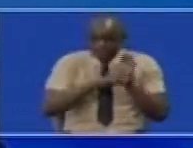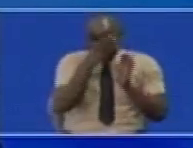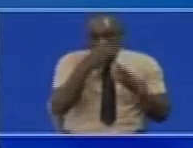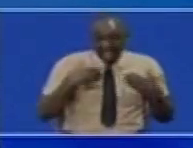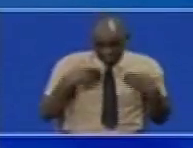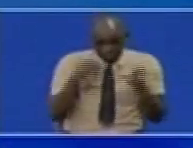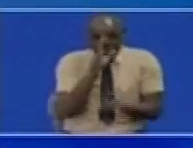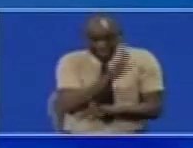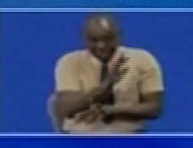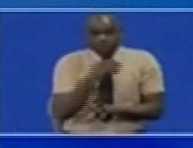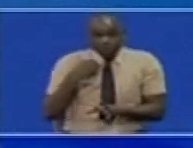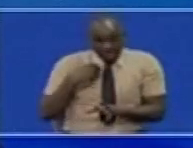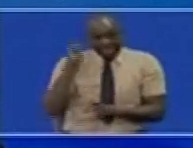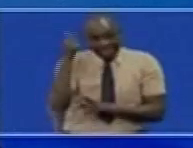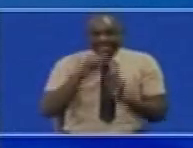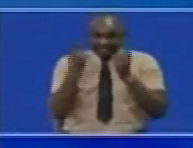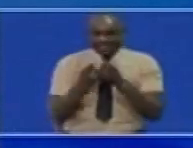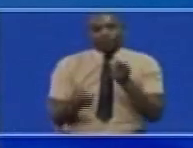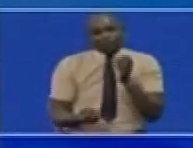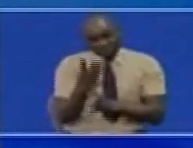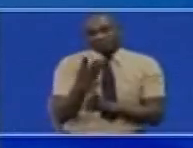aim of forming a Kenyan team.